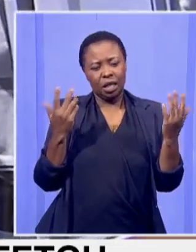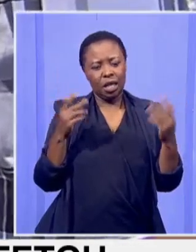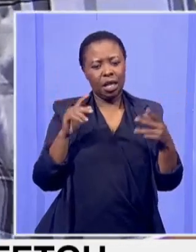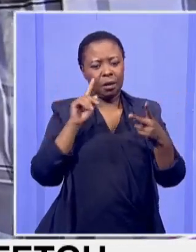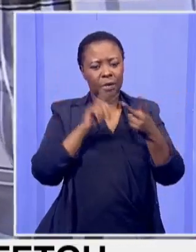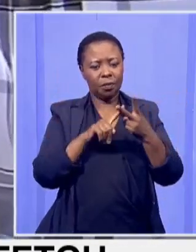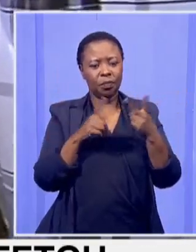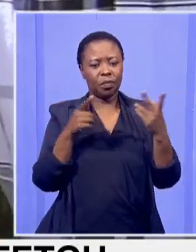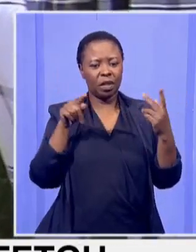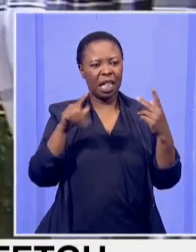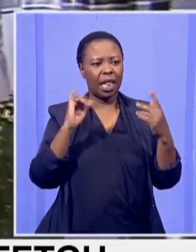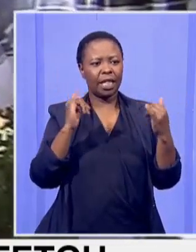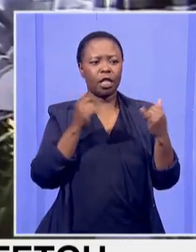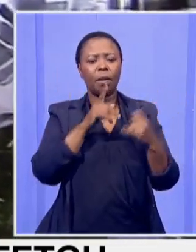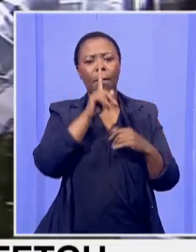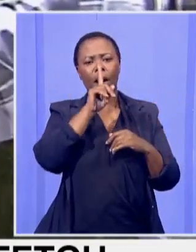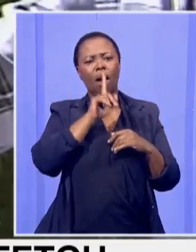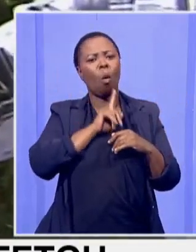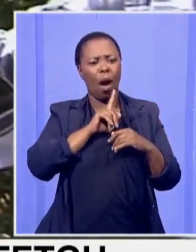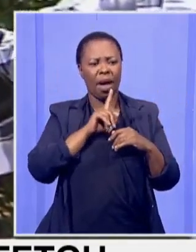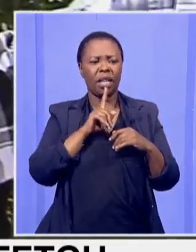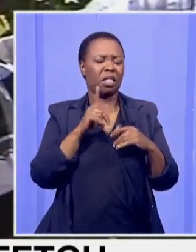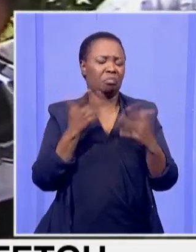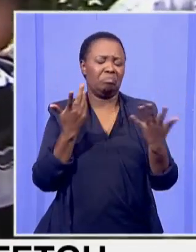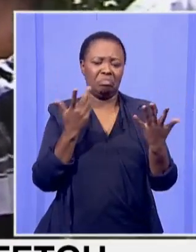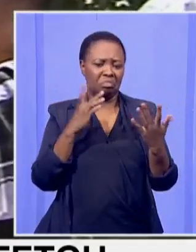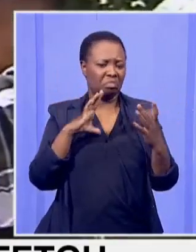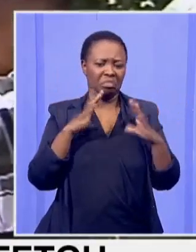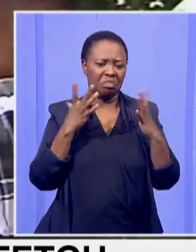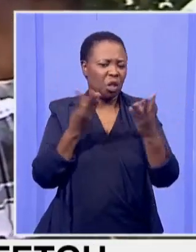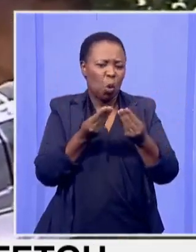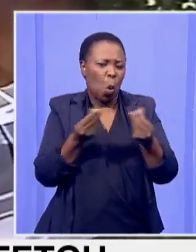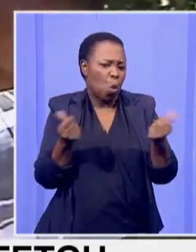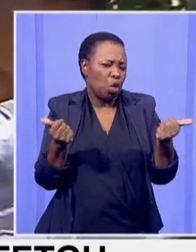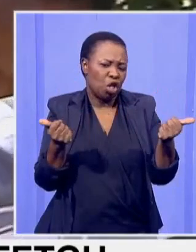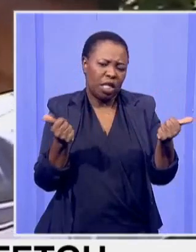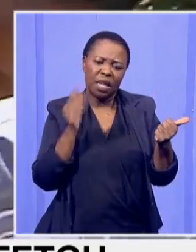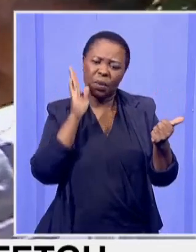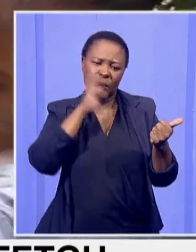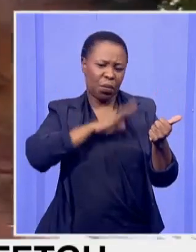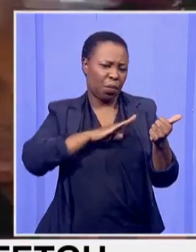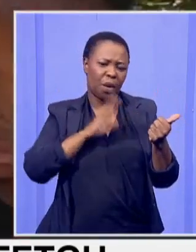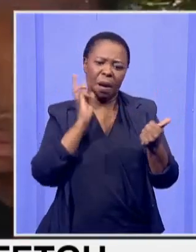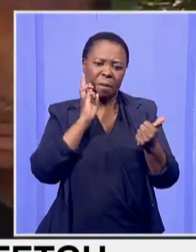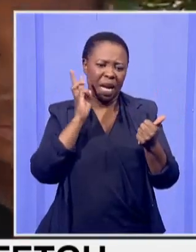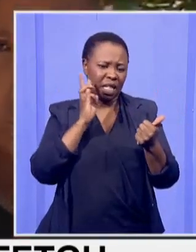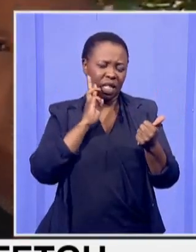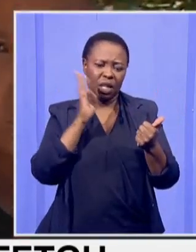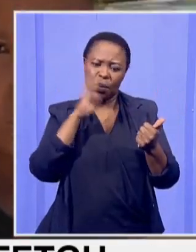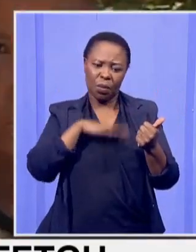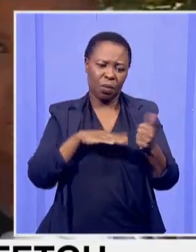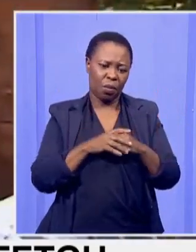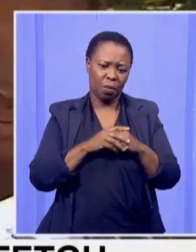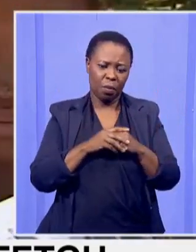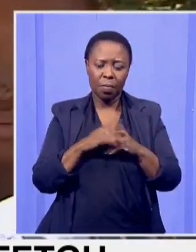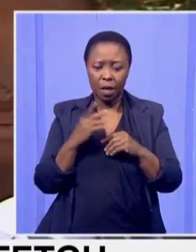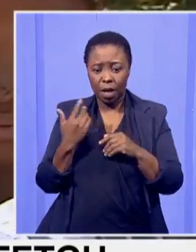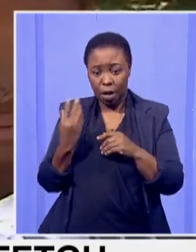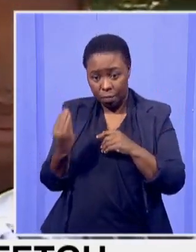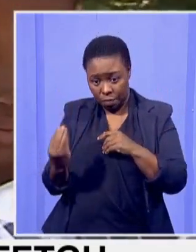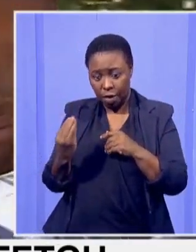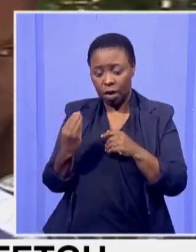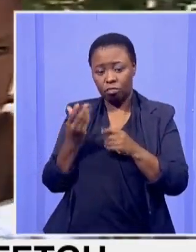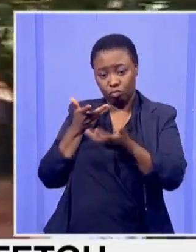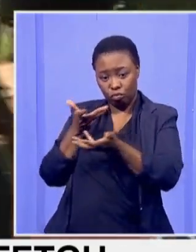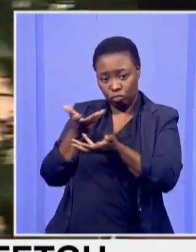ka lwana go tshwana hela ga go rara ga gona solution ya metsi mo Ikhutseng o tla dumela re buele ngwana ke re ke tla dumela le